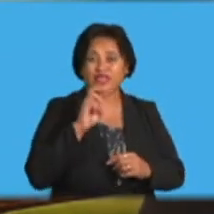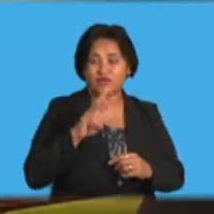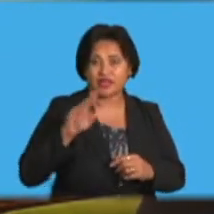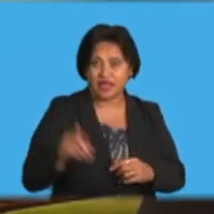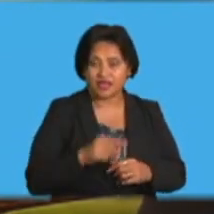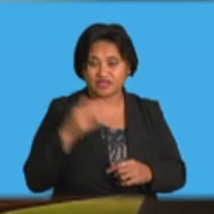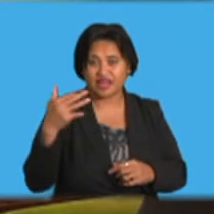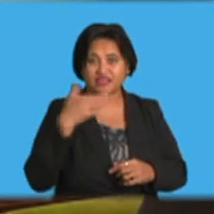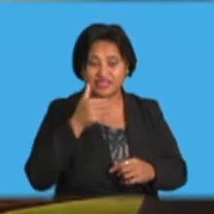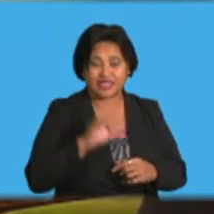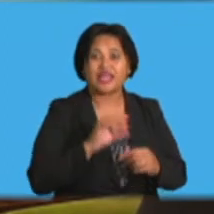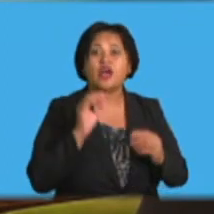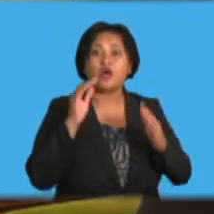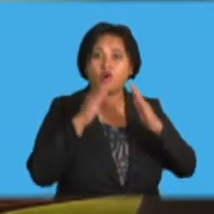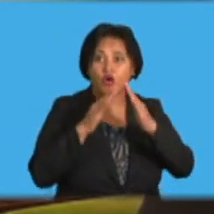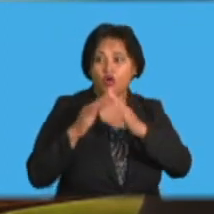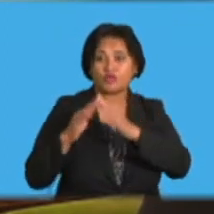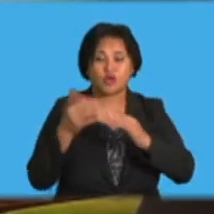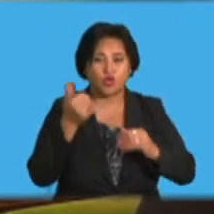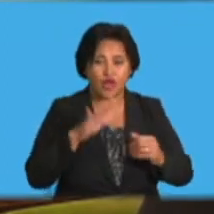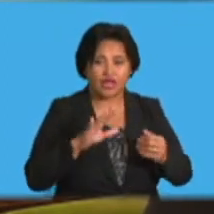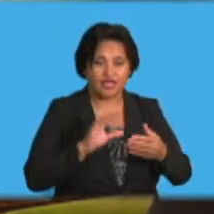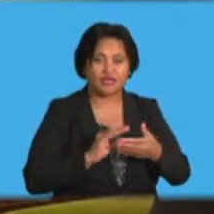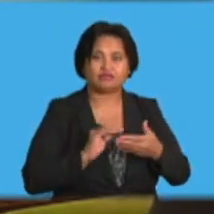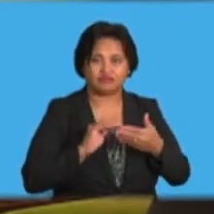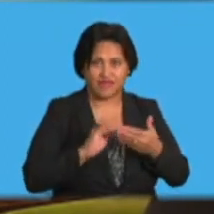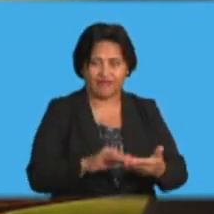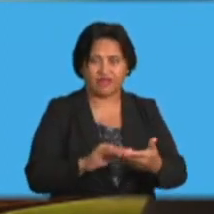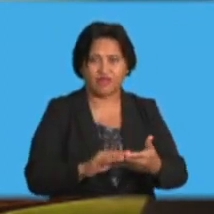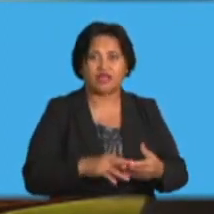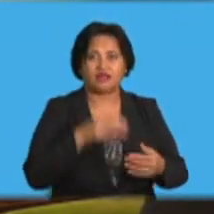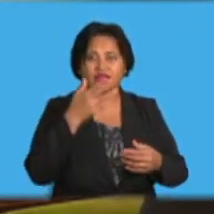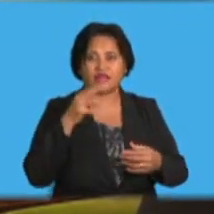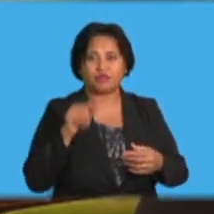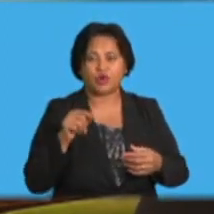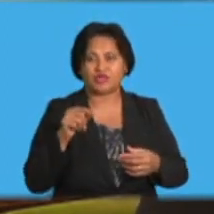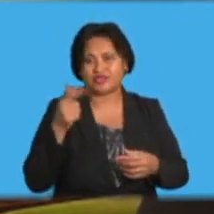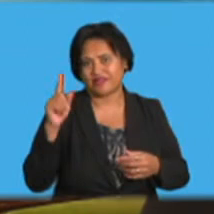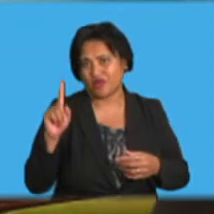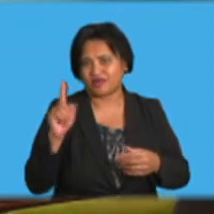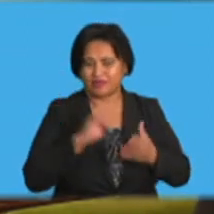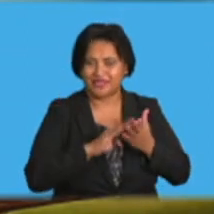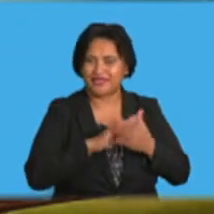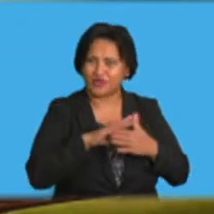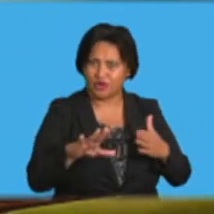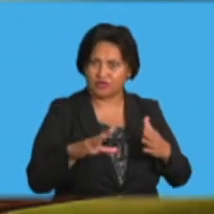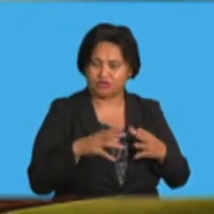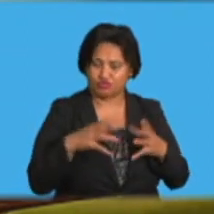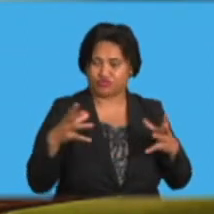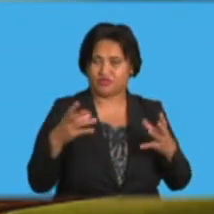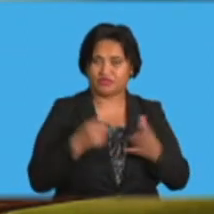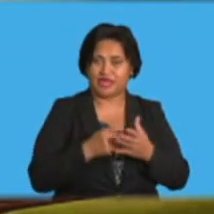23,896 households under Homes Care have been assisted at a cost of $29.17 million. Out of this, Madam Speaker,